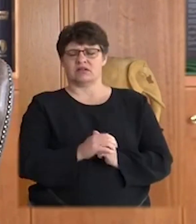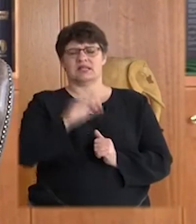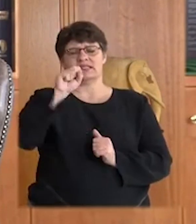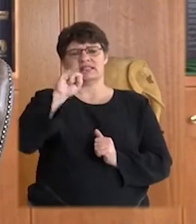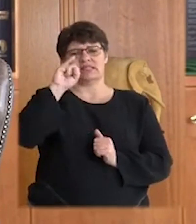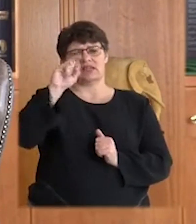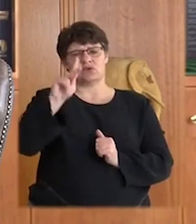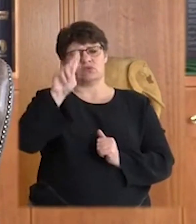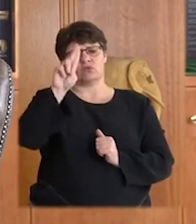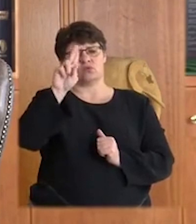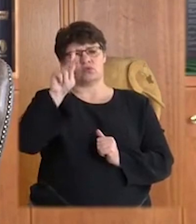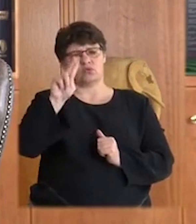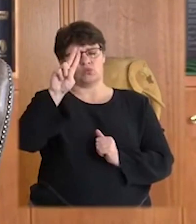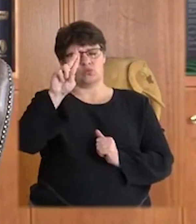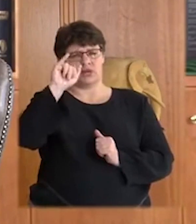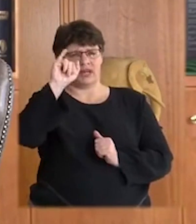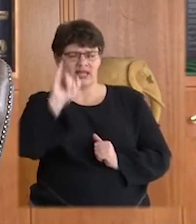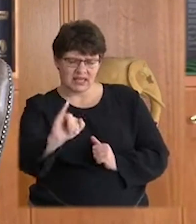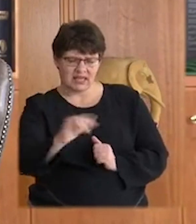Sikukuni, Makado,